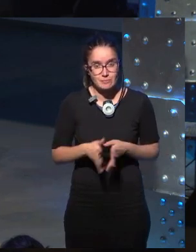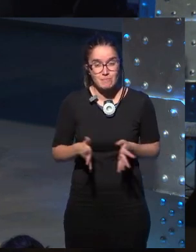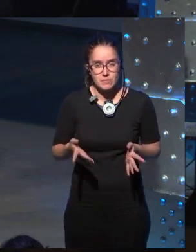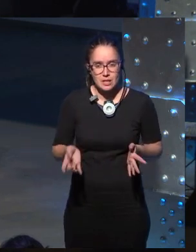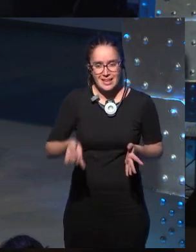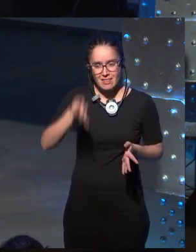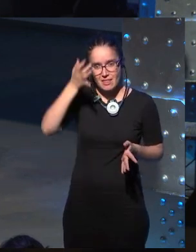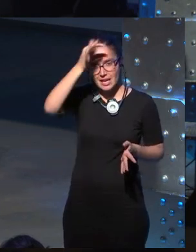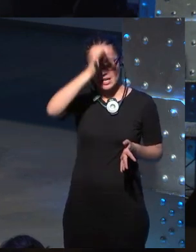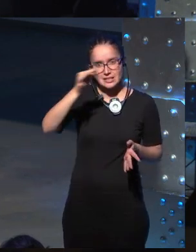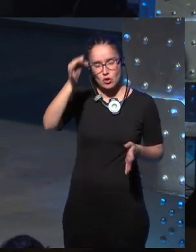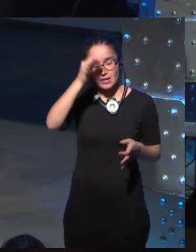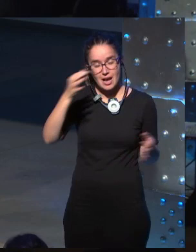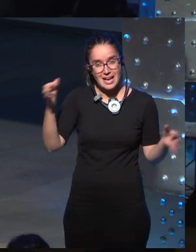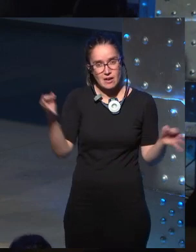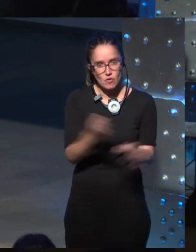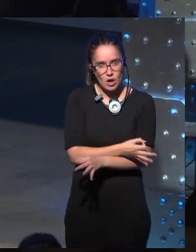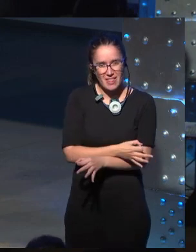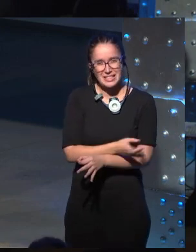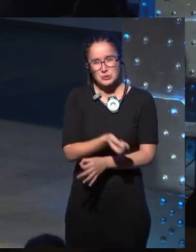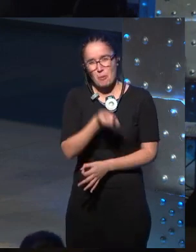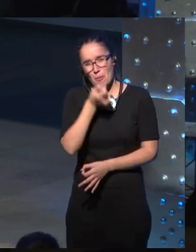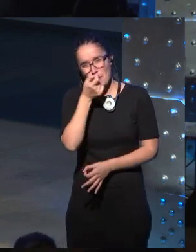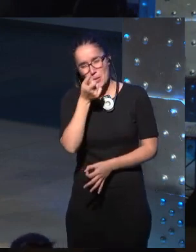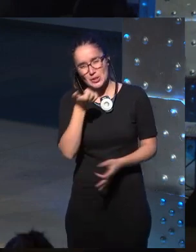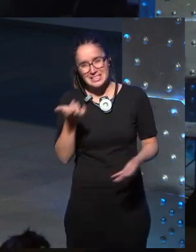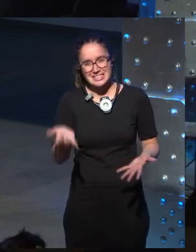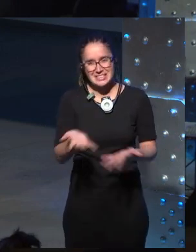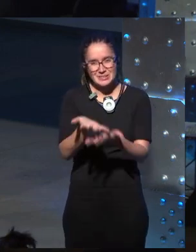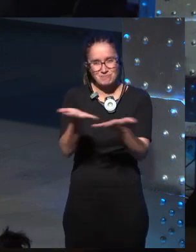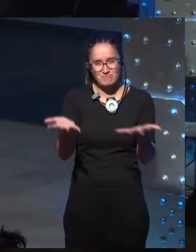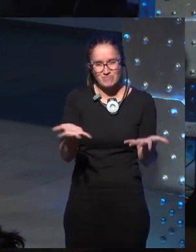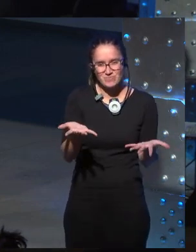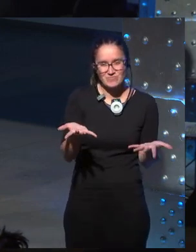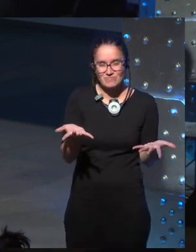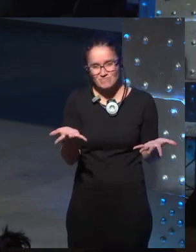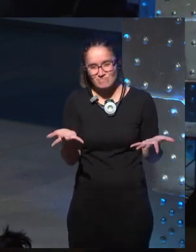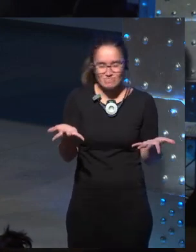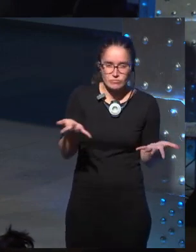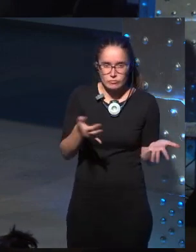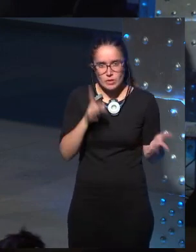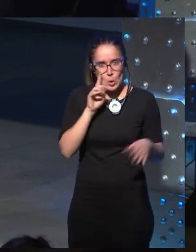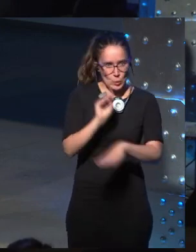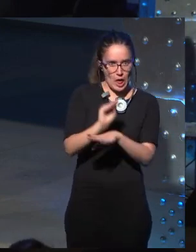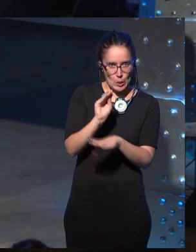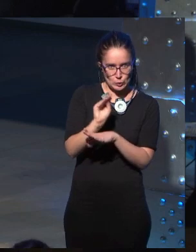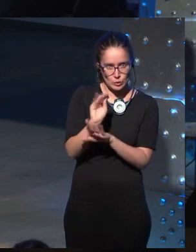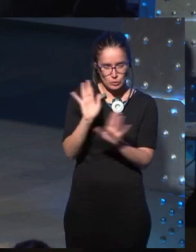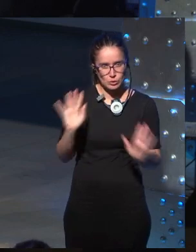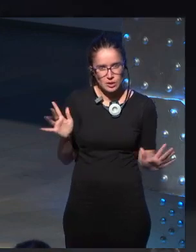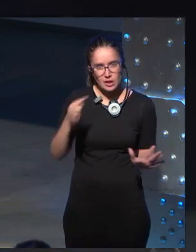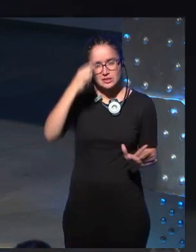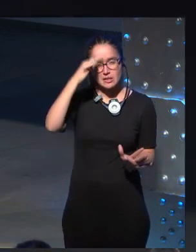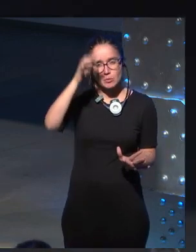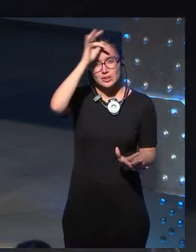La idea de que una teoría está equivocada es un poquito, digamos, tiene un doble filo.